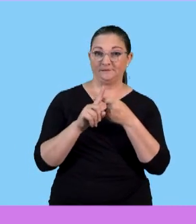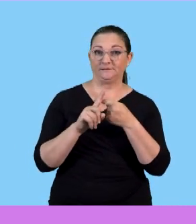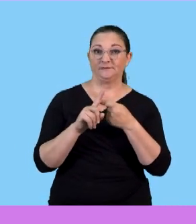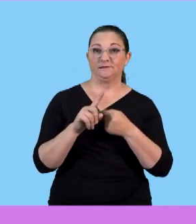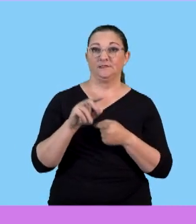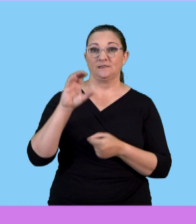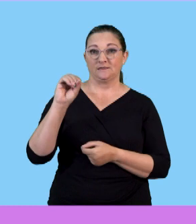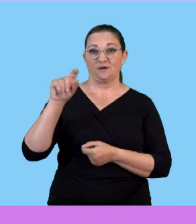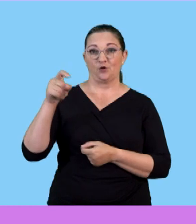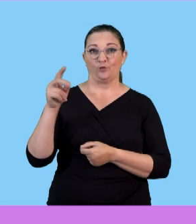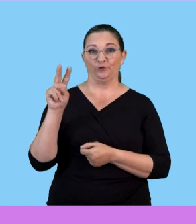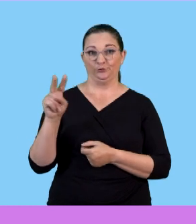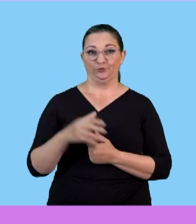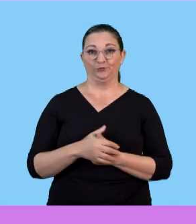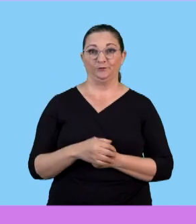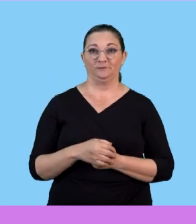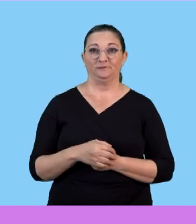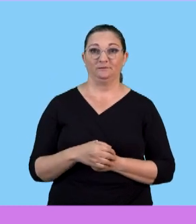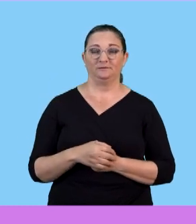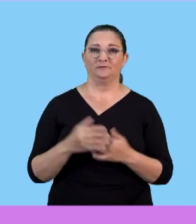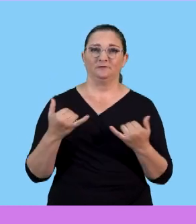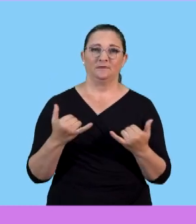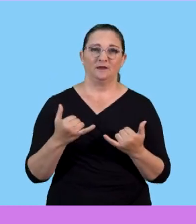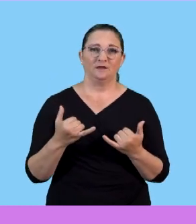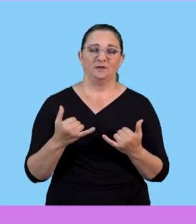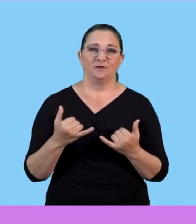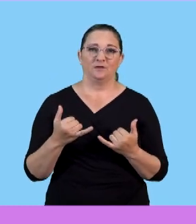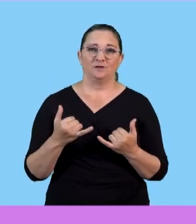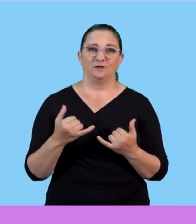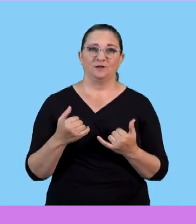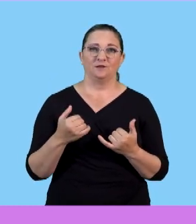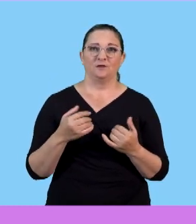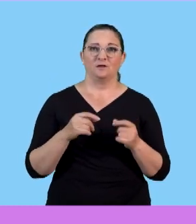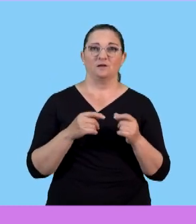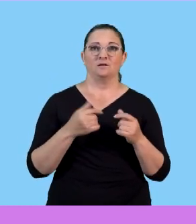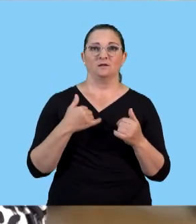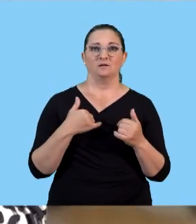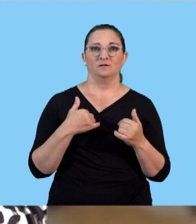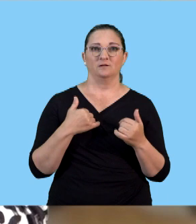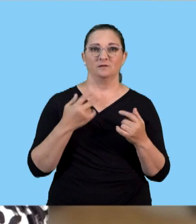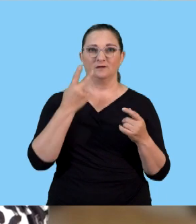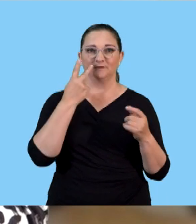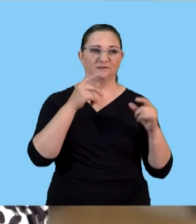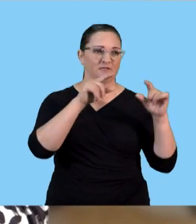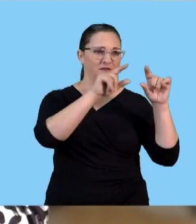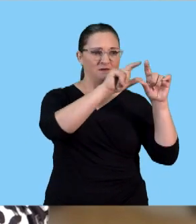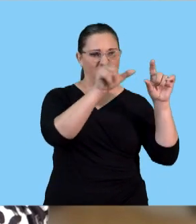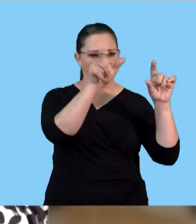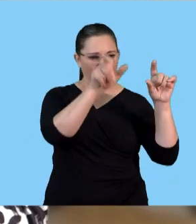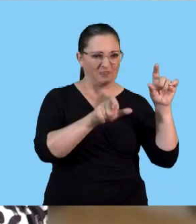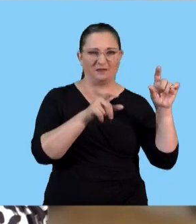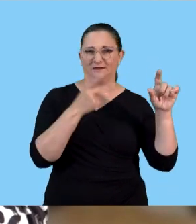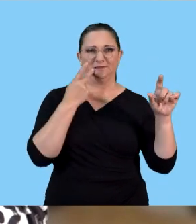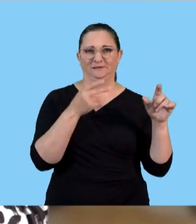plus 0,2. Now, the moment you work with such an intricate form or